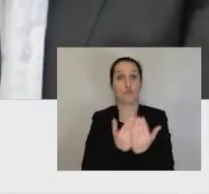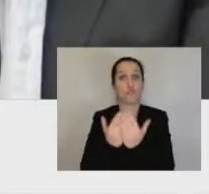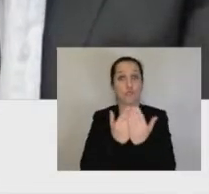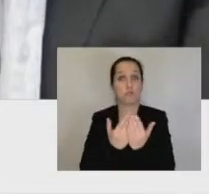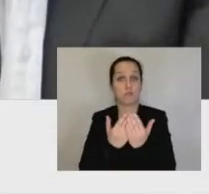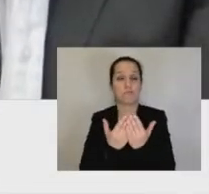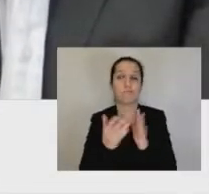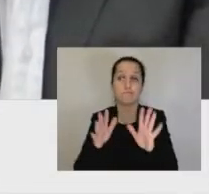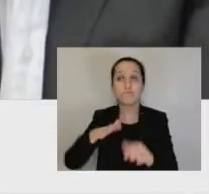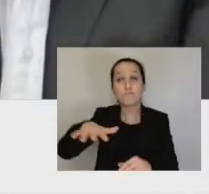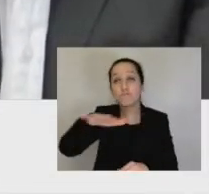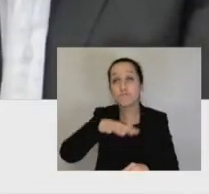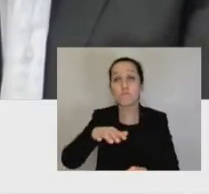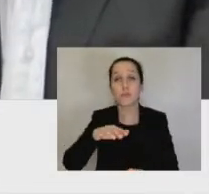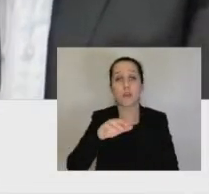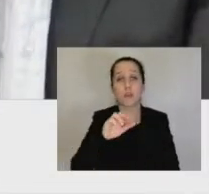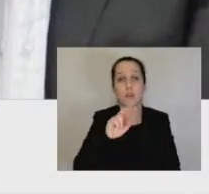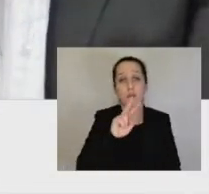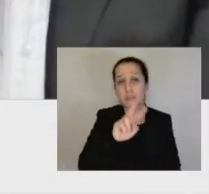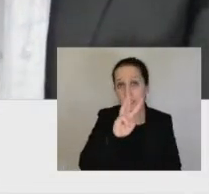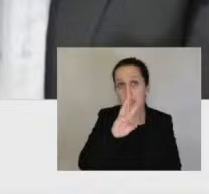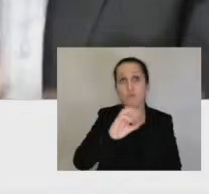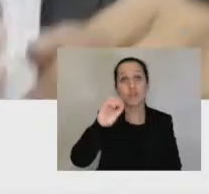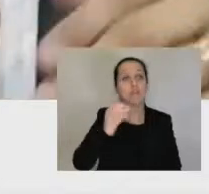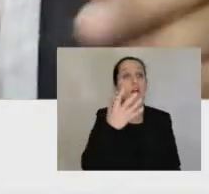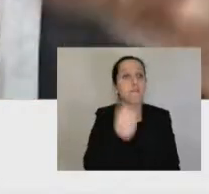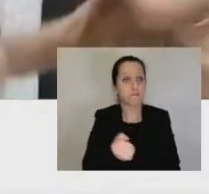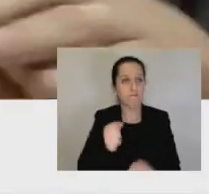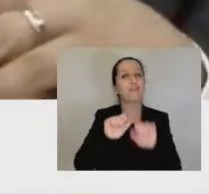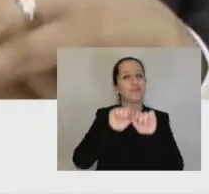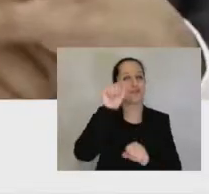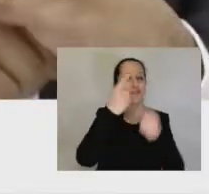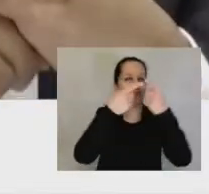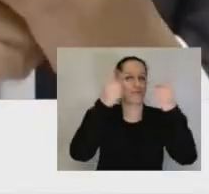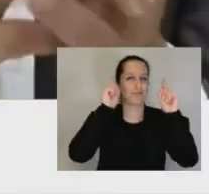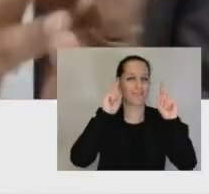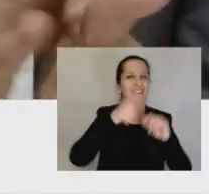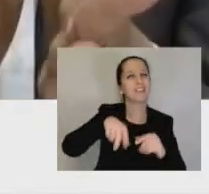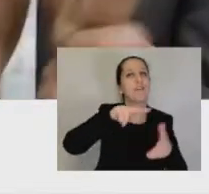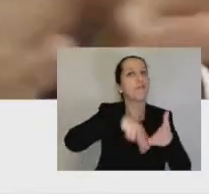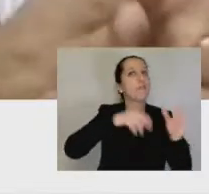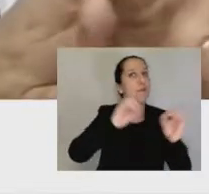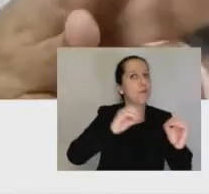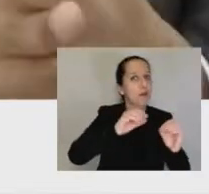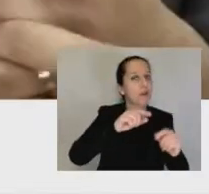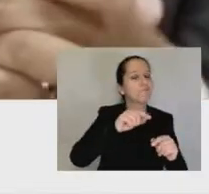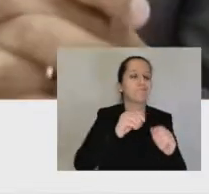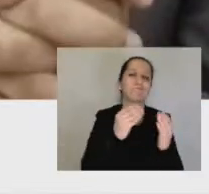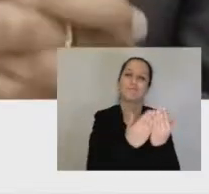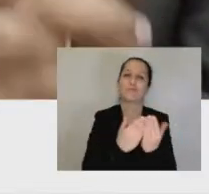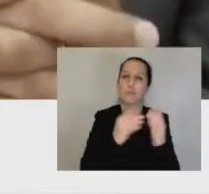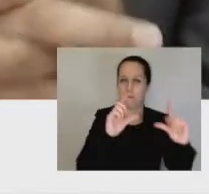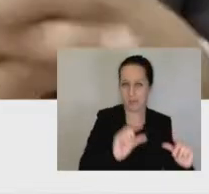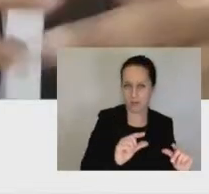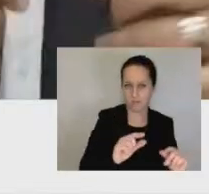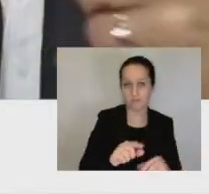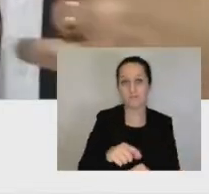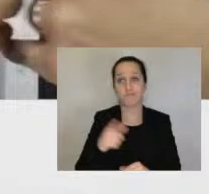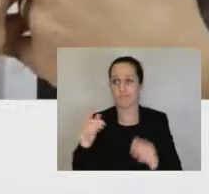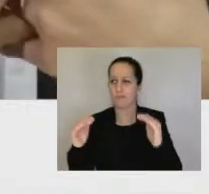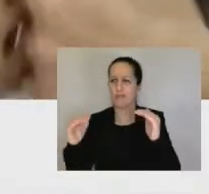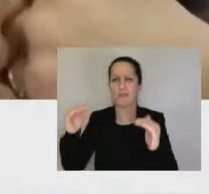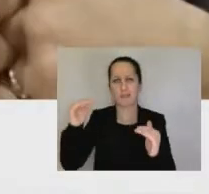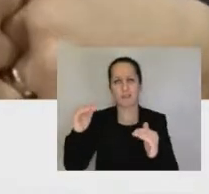also significantly lower. Only 23% of those in the informal market have higher education.